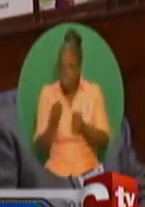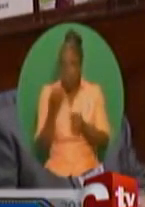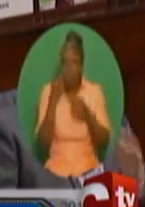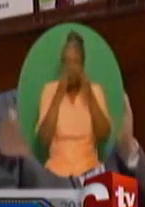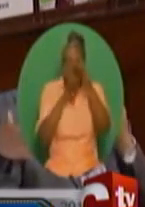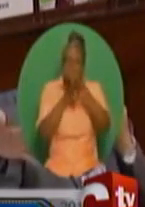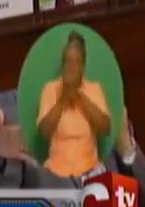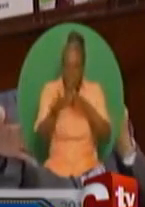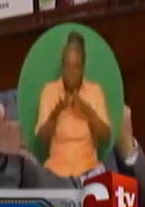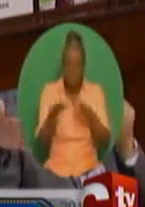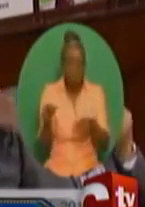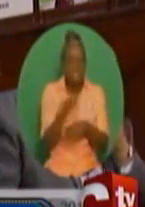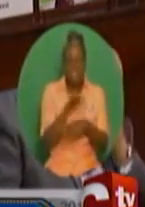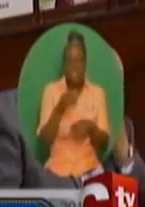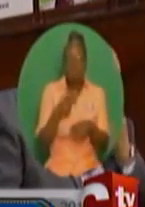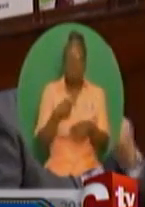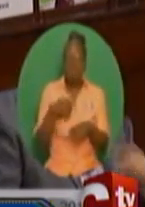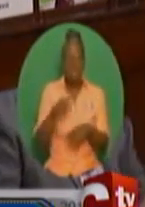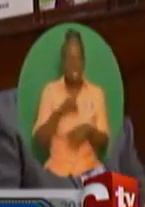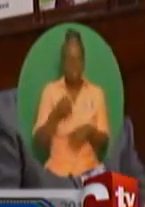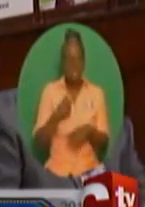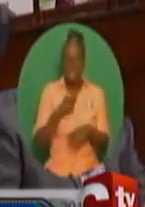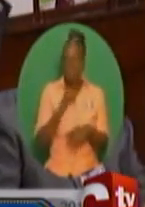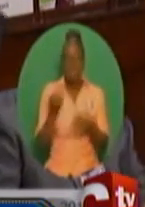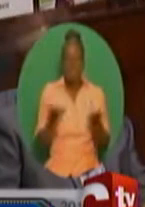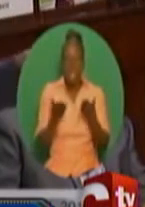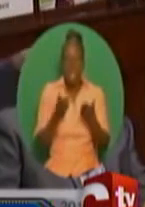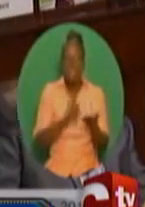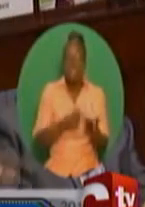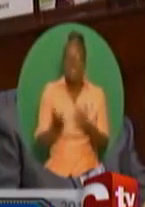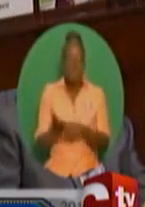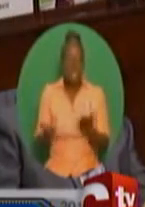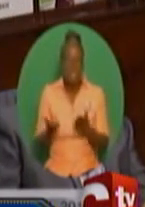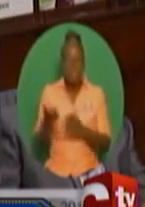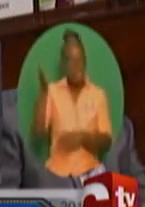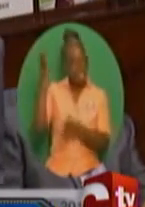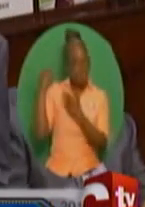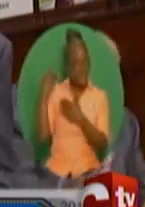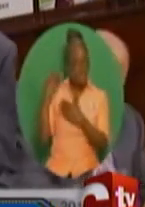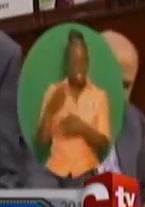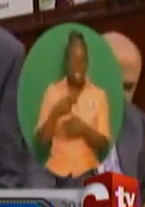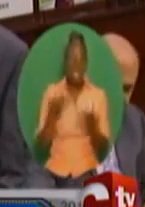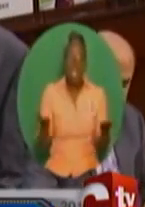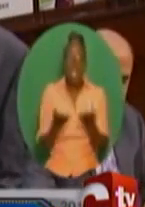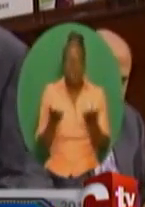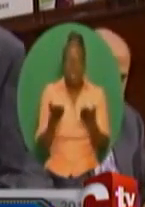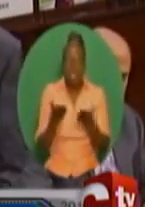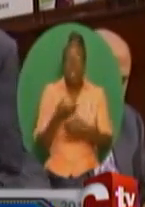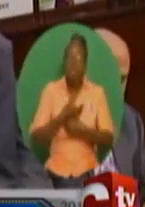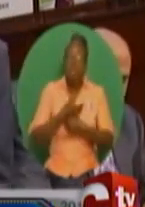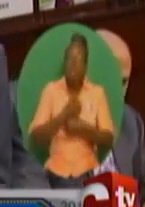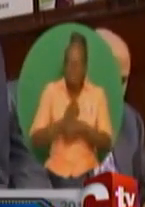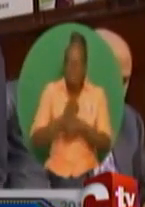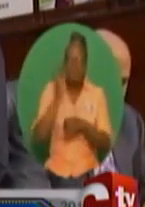like I said today, that I am not here to debate the past. I am here to debate how we will create a future